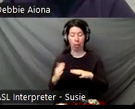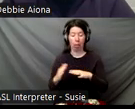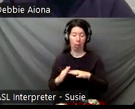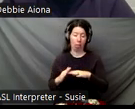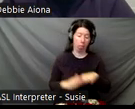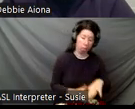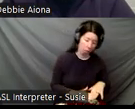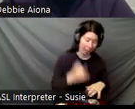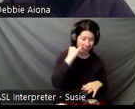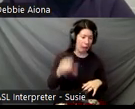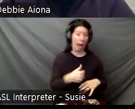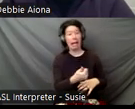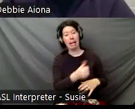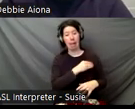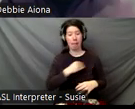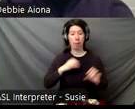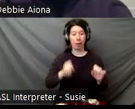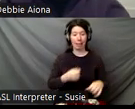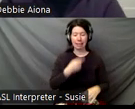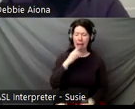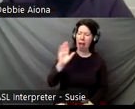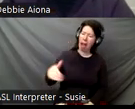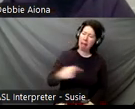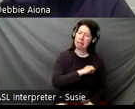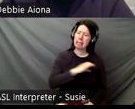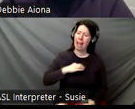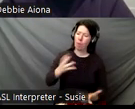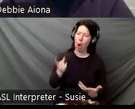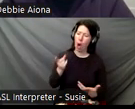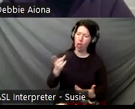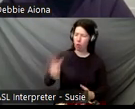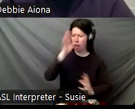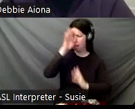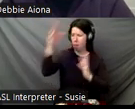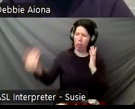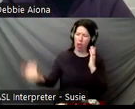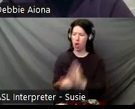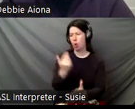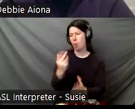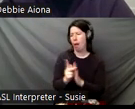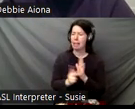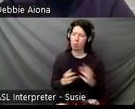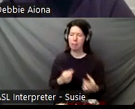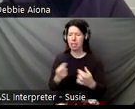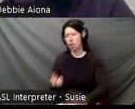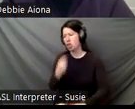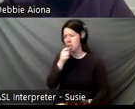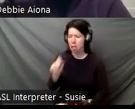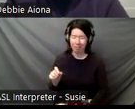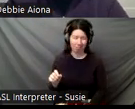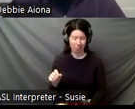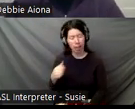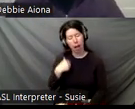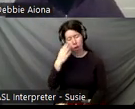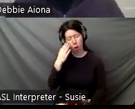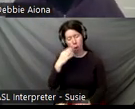member say, staff, I want you to come up with a whole policy recommendation. I think, I know with the Citizen Review Committee,